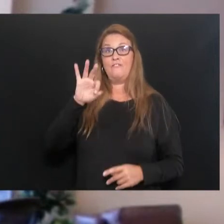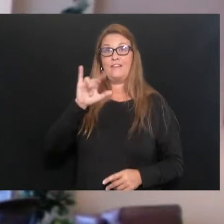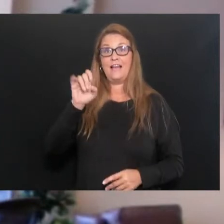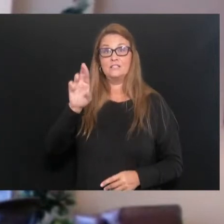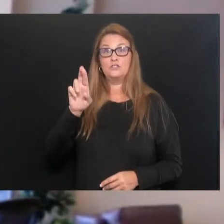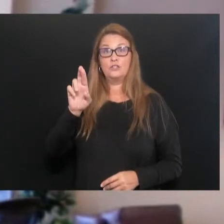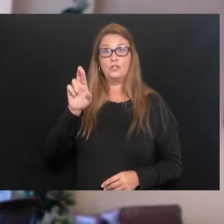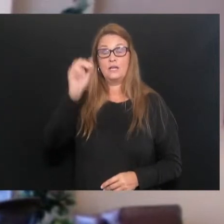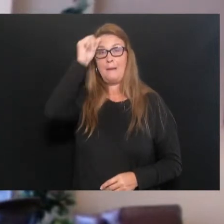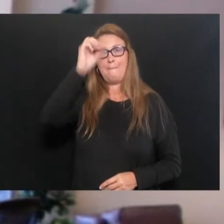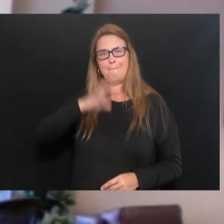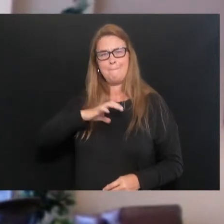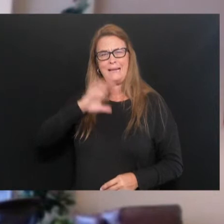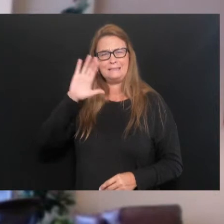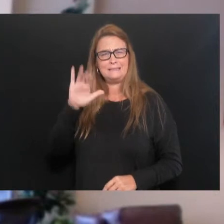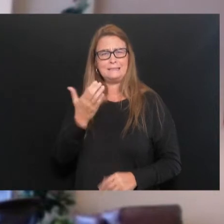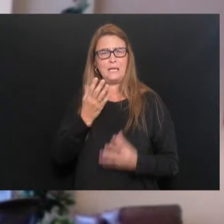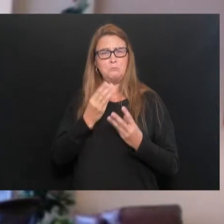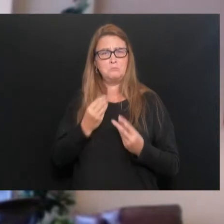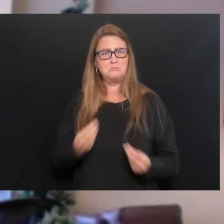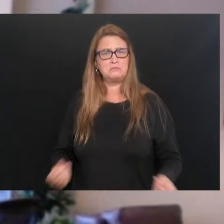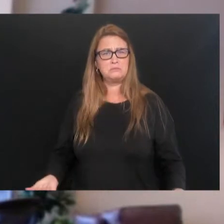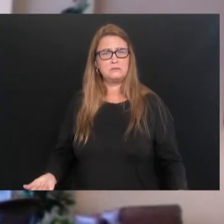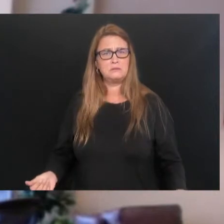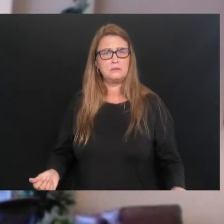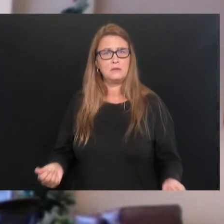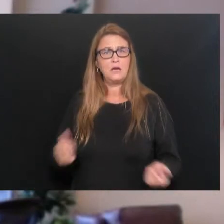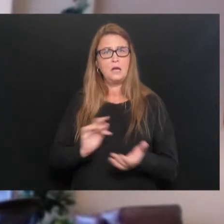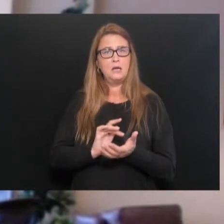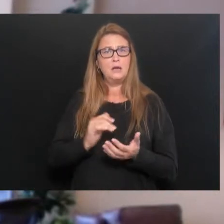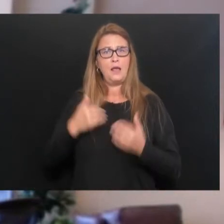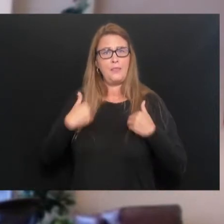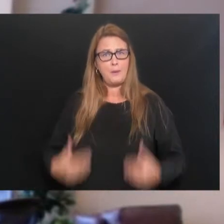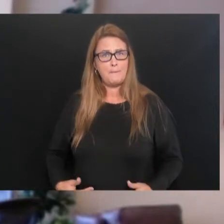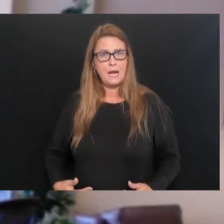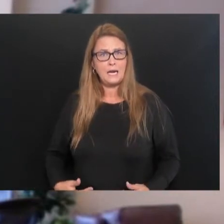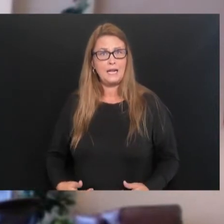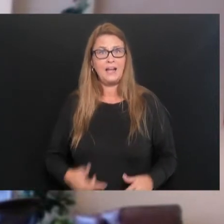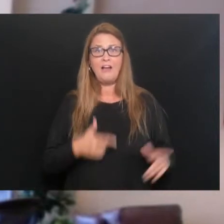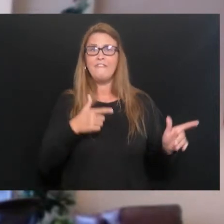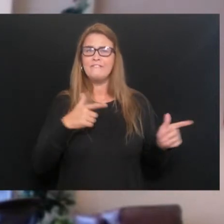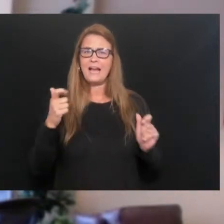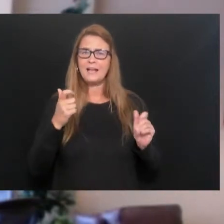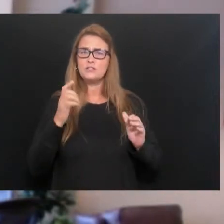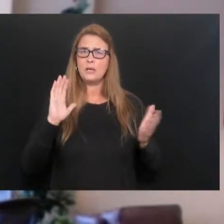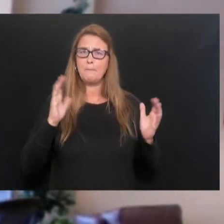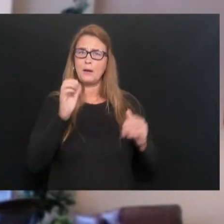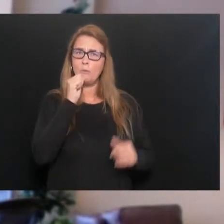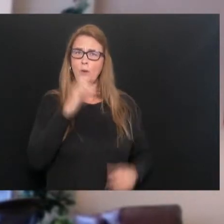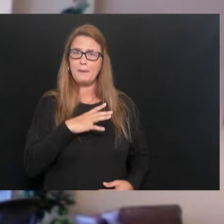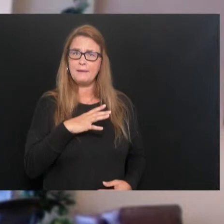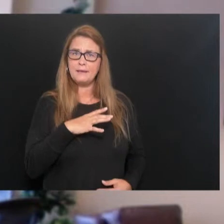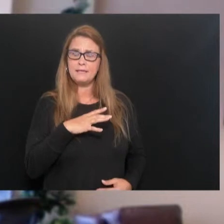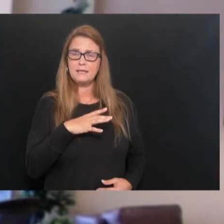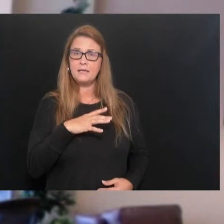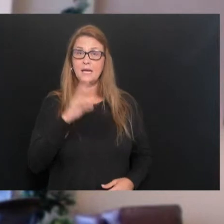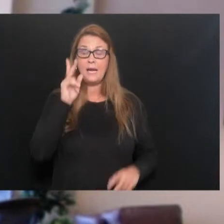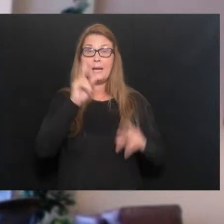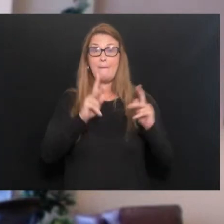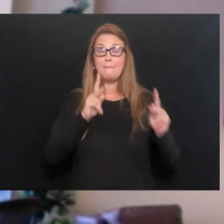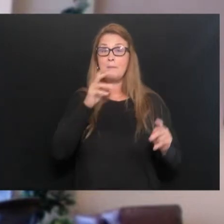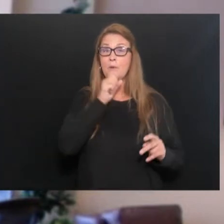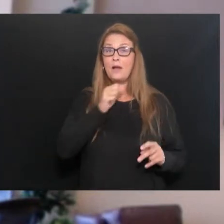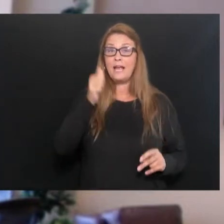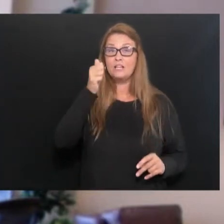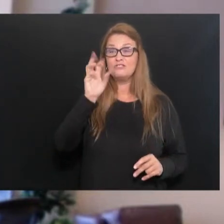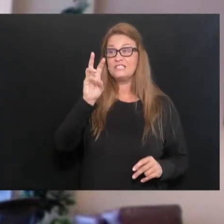lose the potency of the vaccine related to antibody levels faster than women do. People over 65 lose